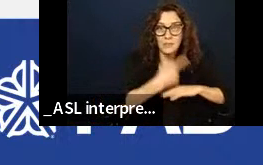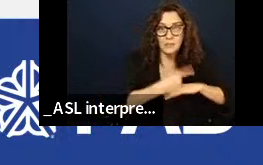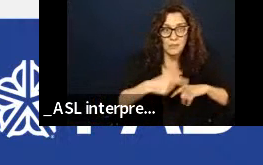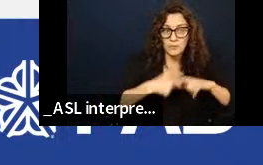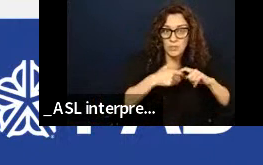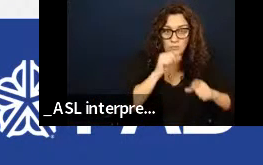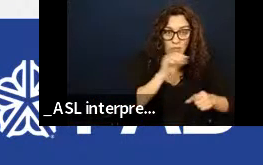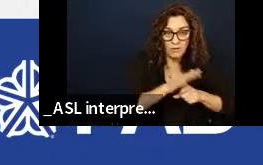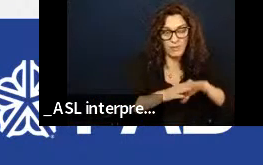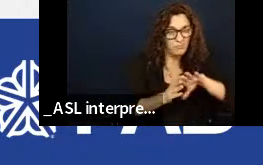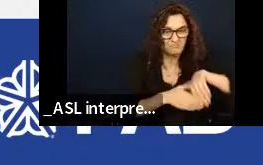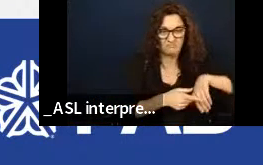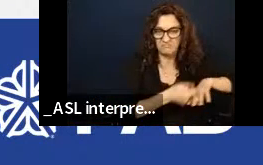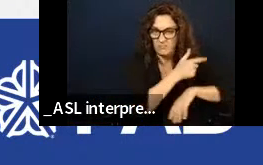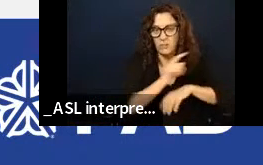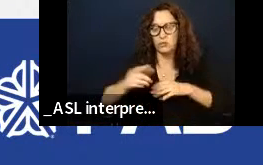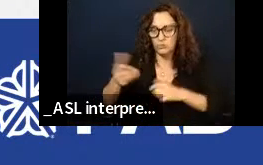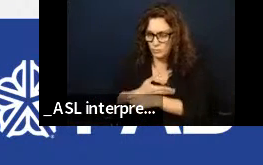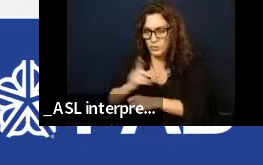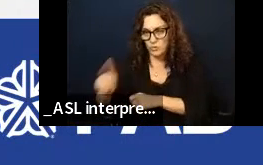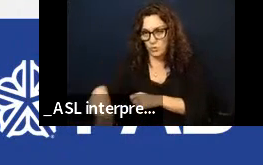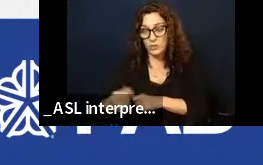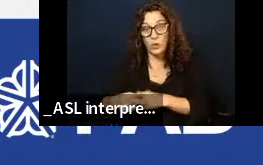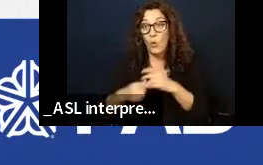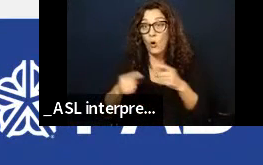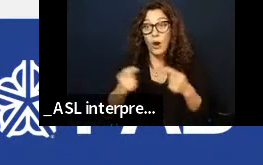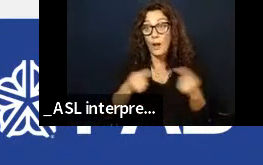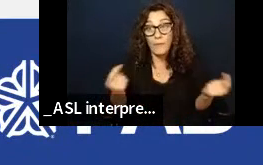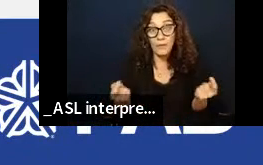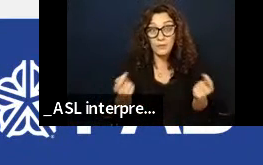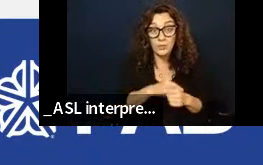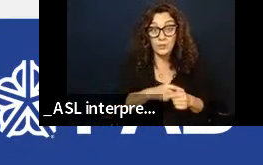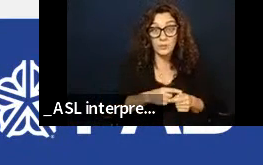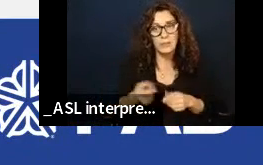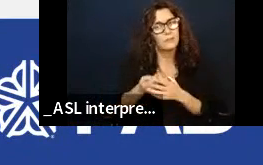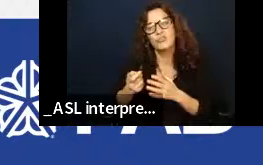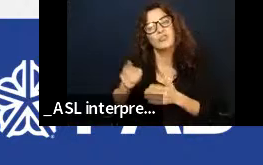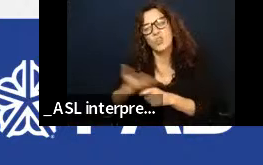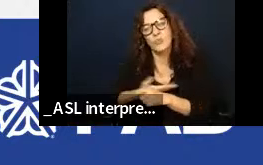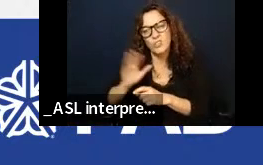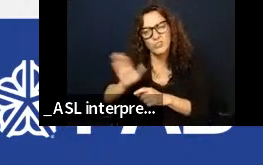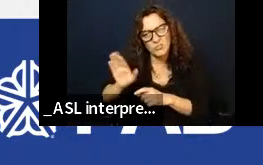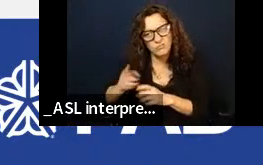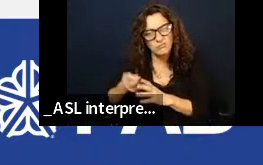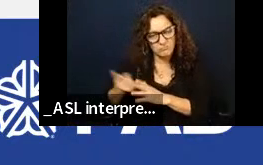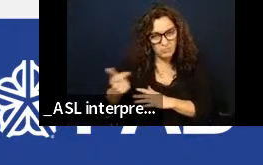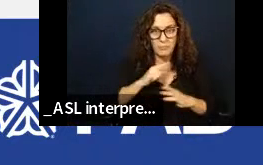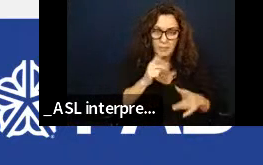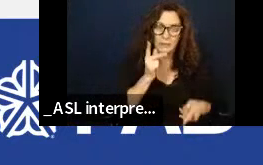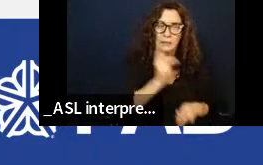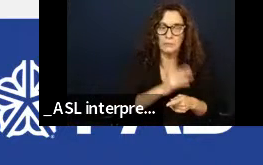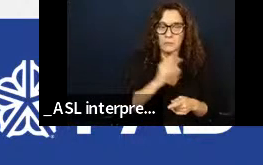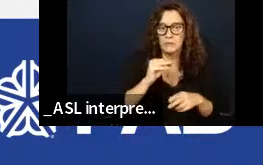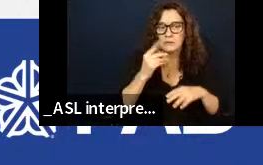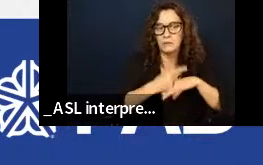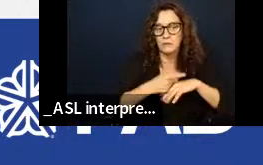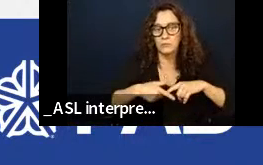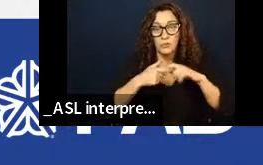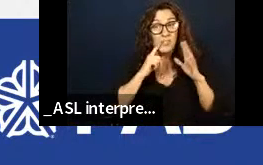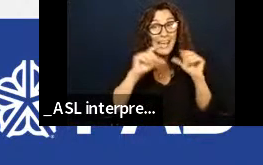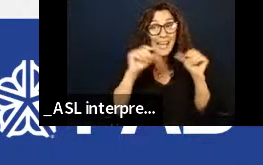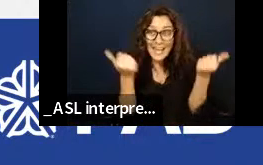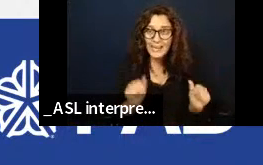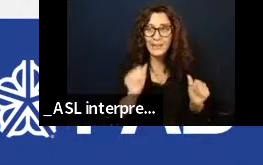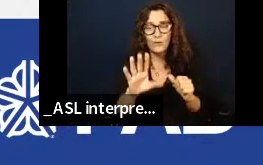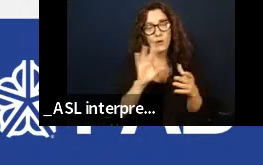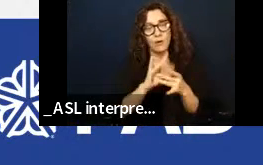days? Do we need less than 60, right? Anything that you can consider on the progression of this, how you feel it progresses, whether you